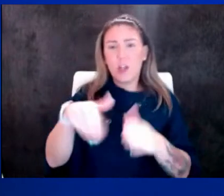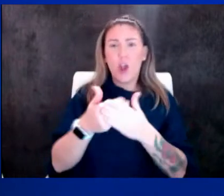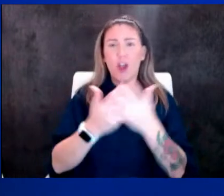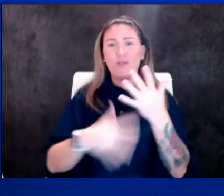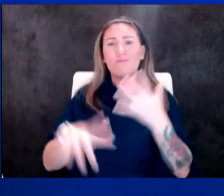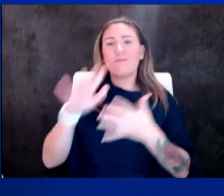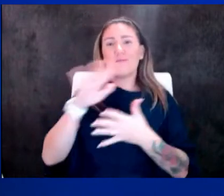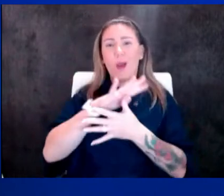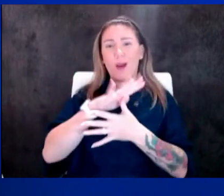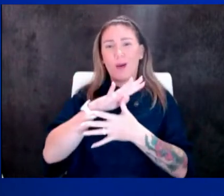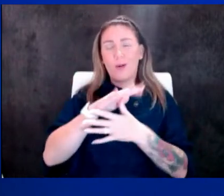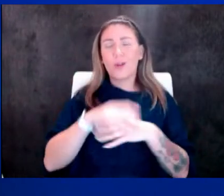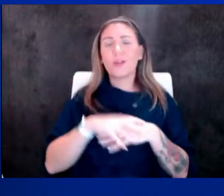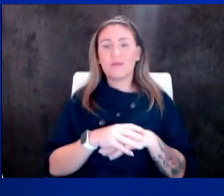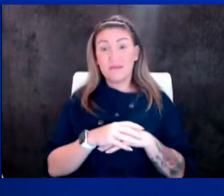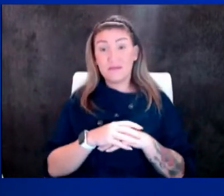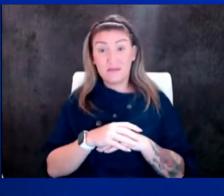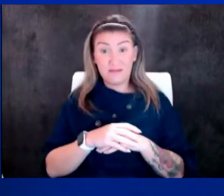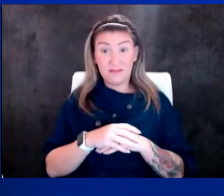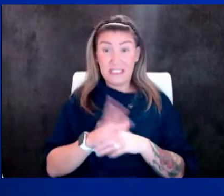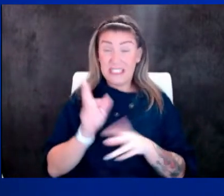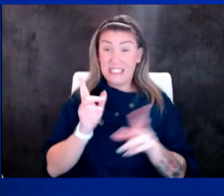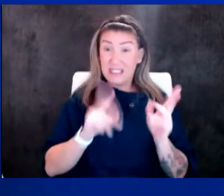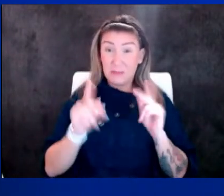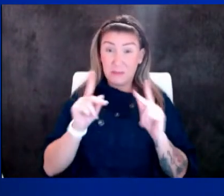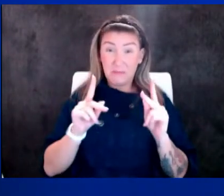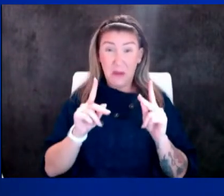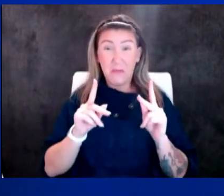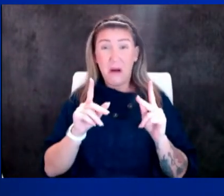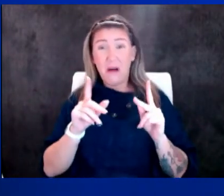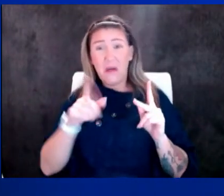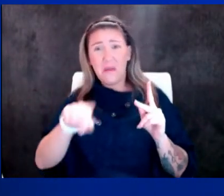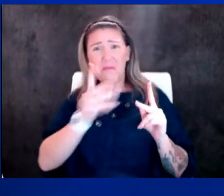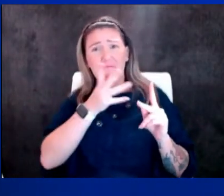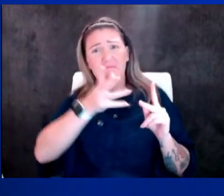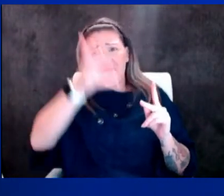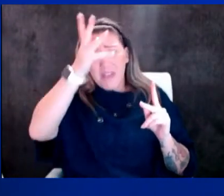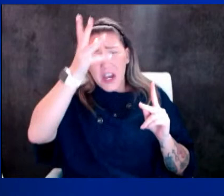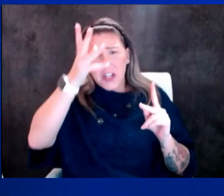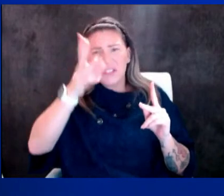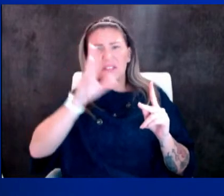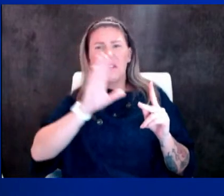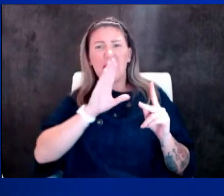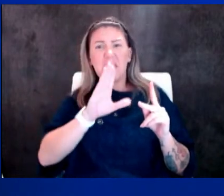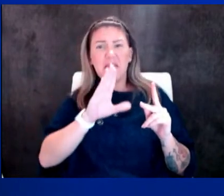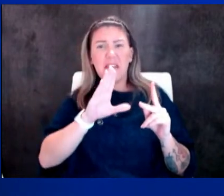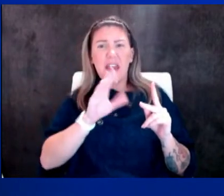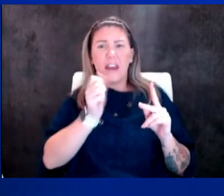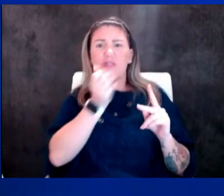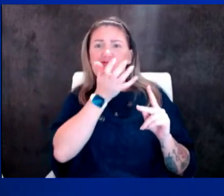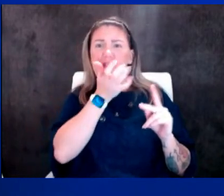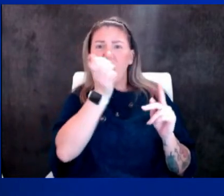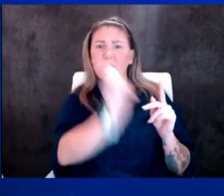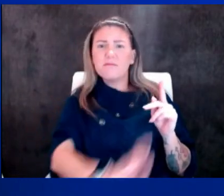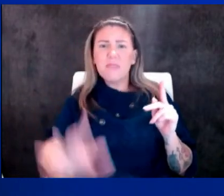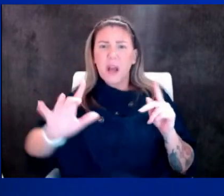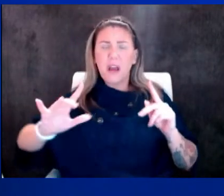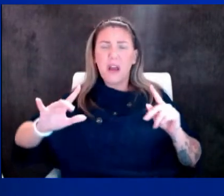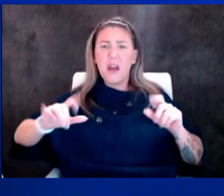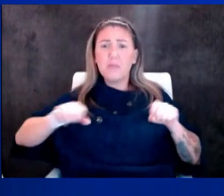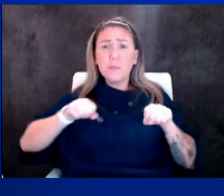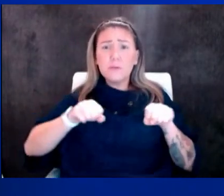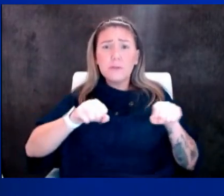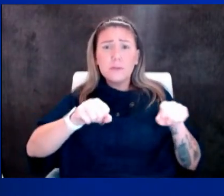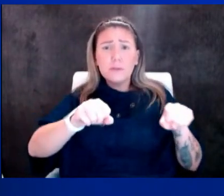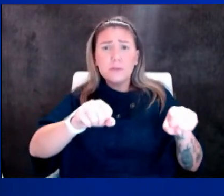just think about the folks with that lawnmower accident. Right. How would their lives changed in that instant, and how did that child's life change in that